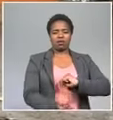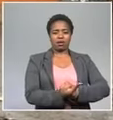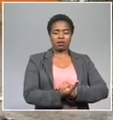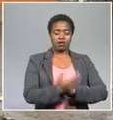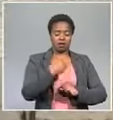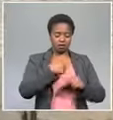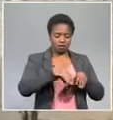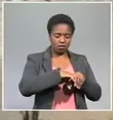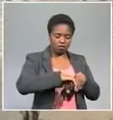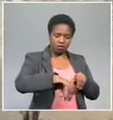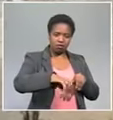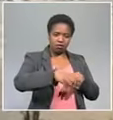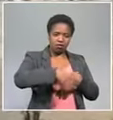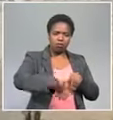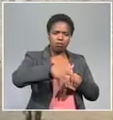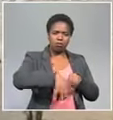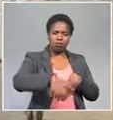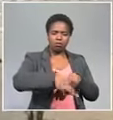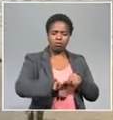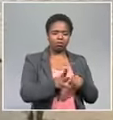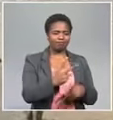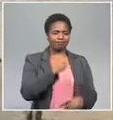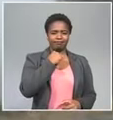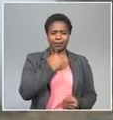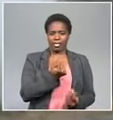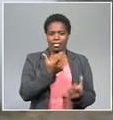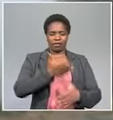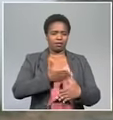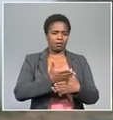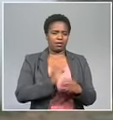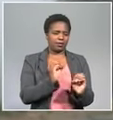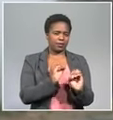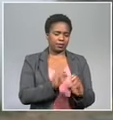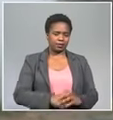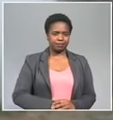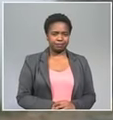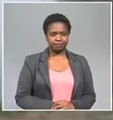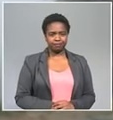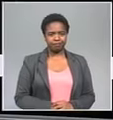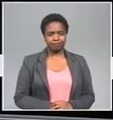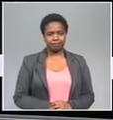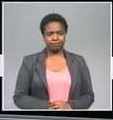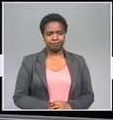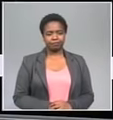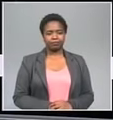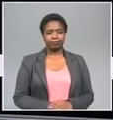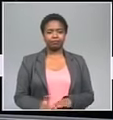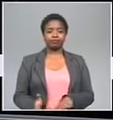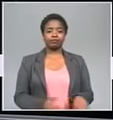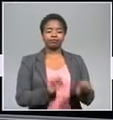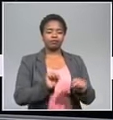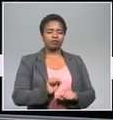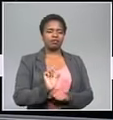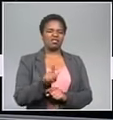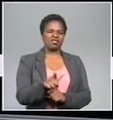drainage systems to keep that water away, and we'll see a lot of flooding associated with that. Of course, we'll hear more